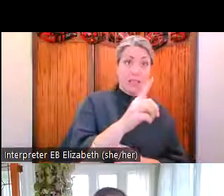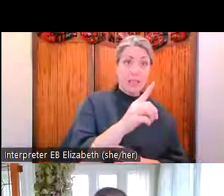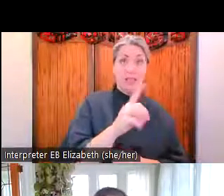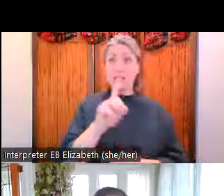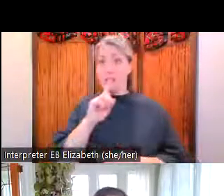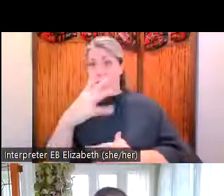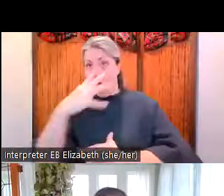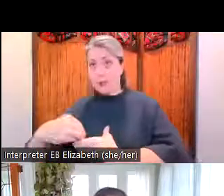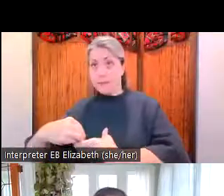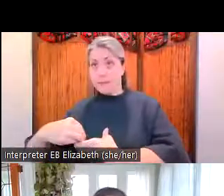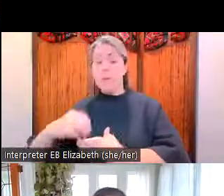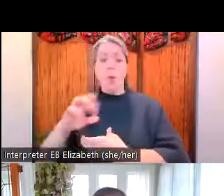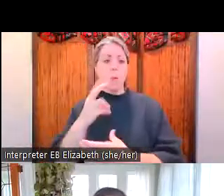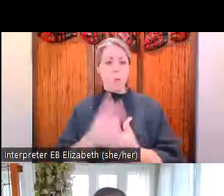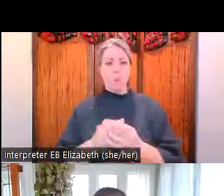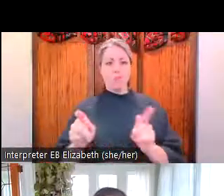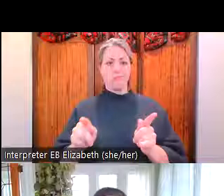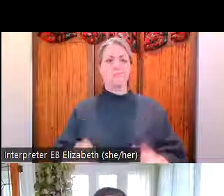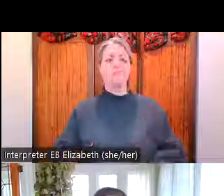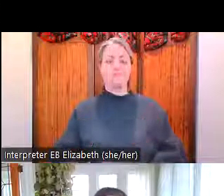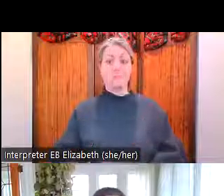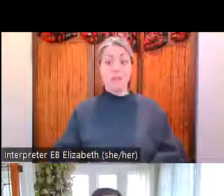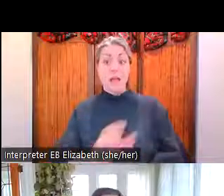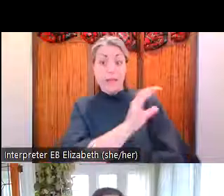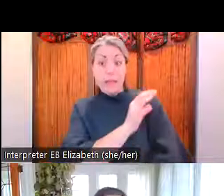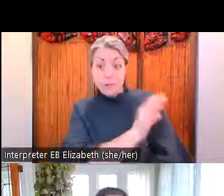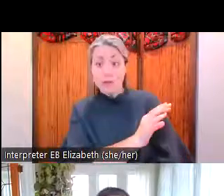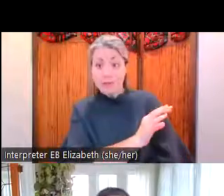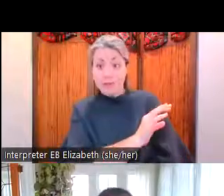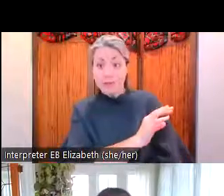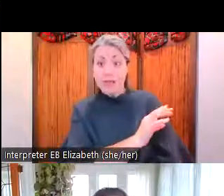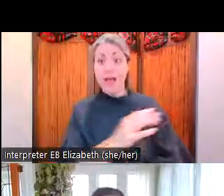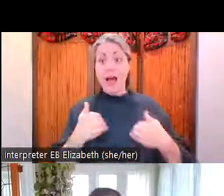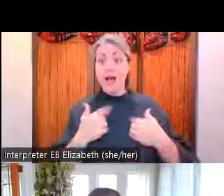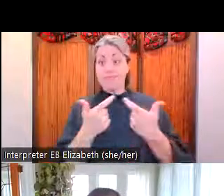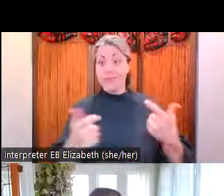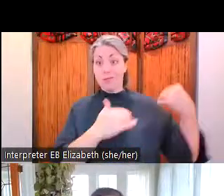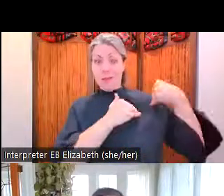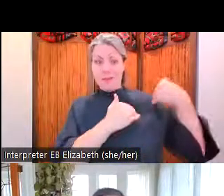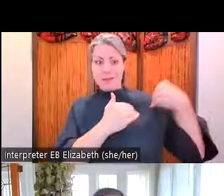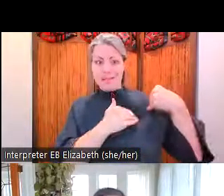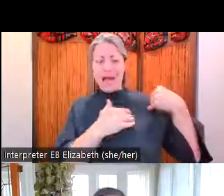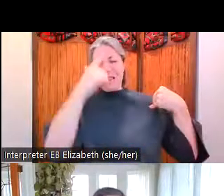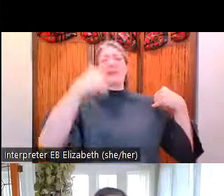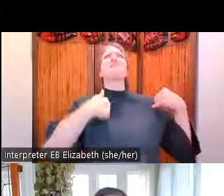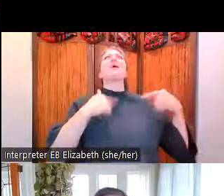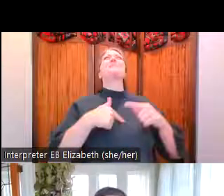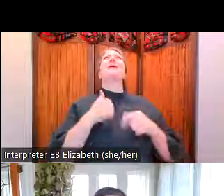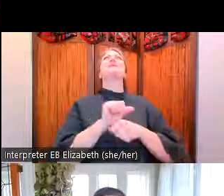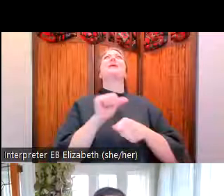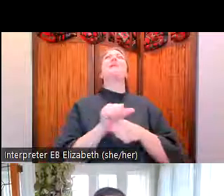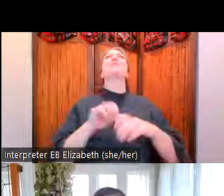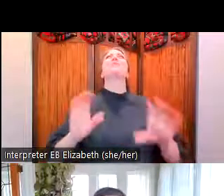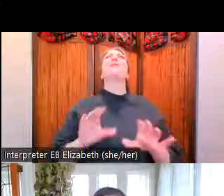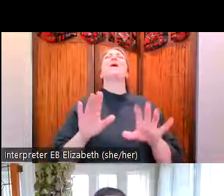A good deal of a clinician's job, and thinking about my job specifically too, is often explaining like what